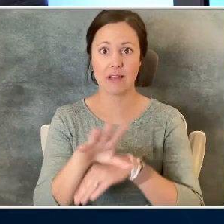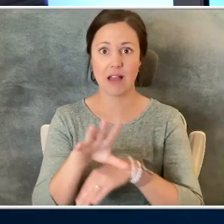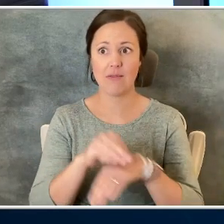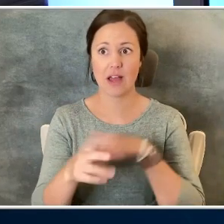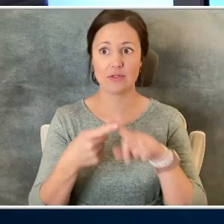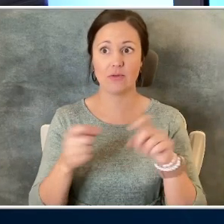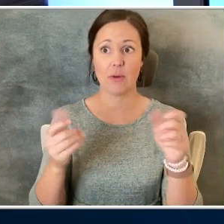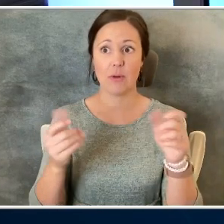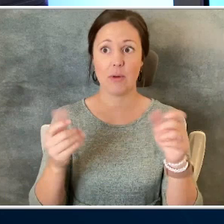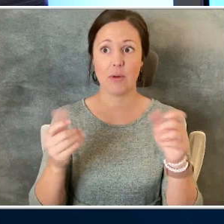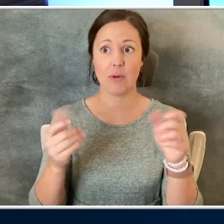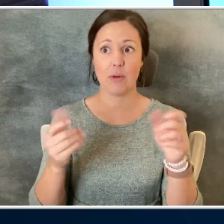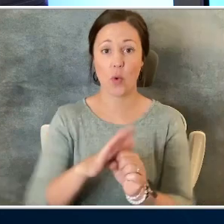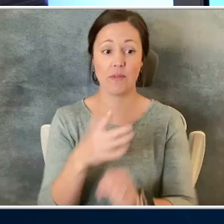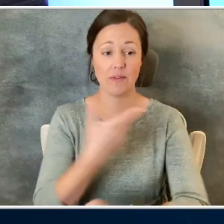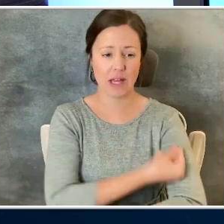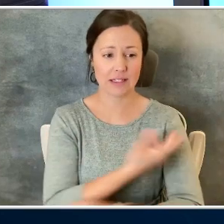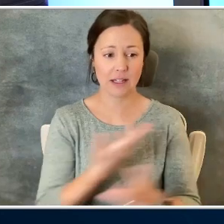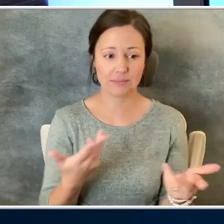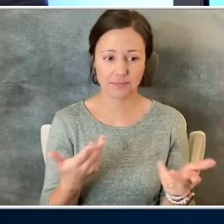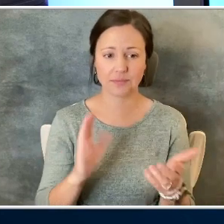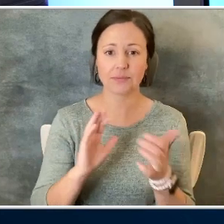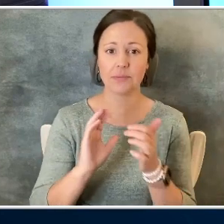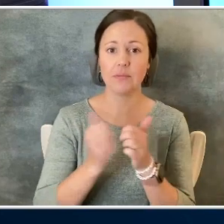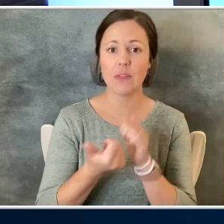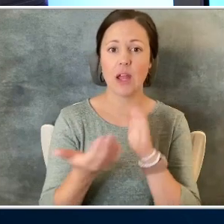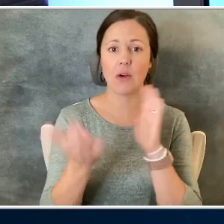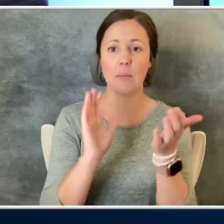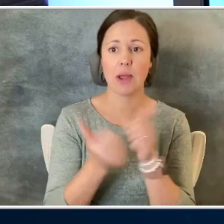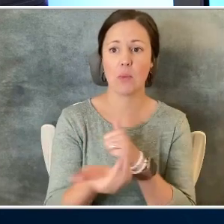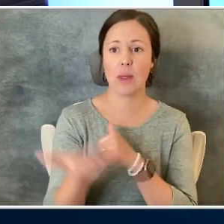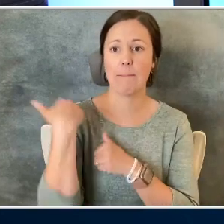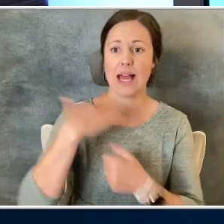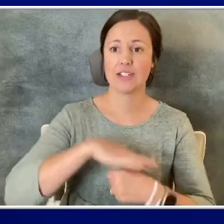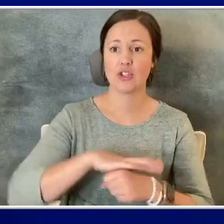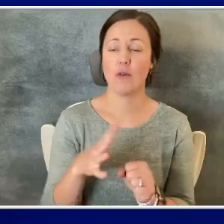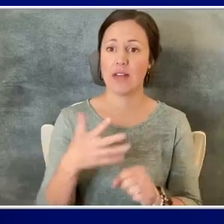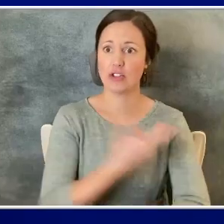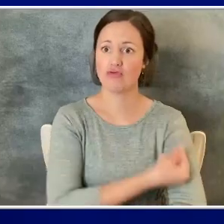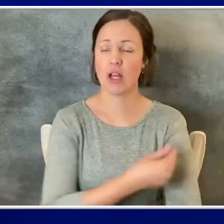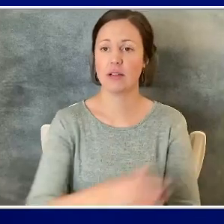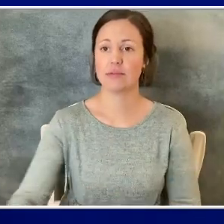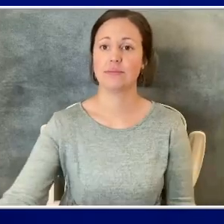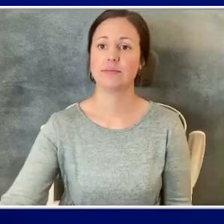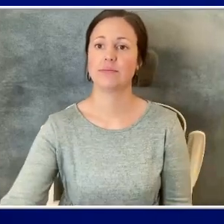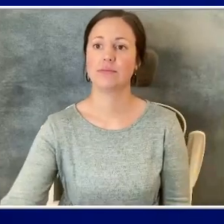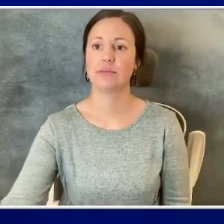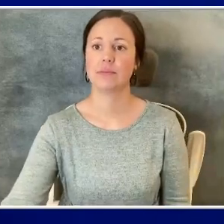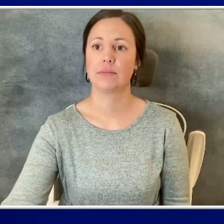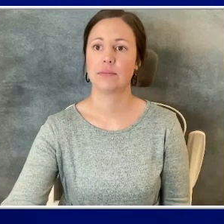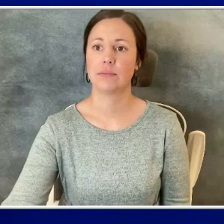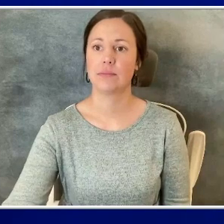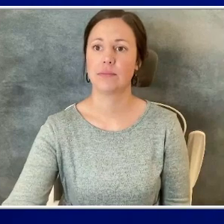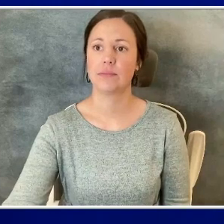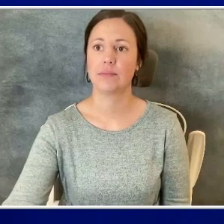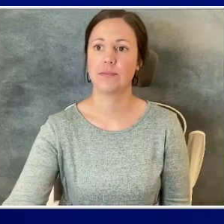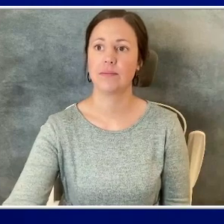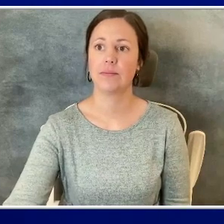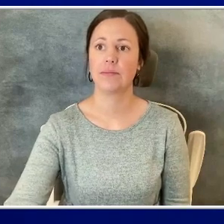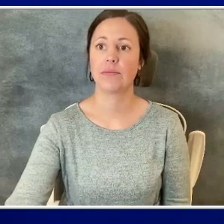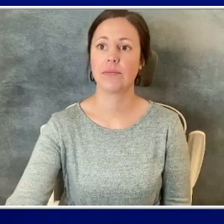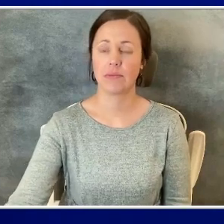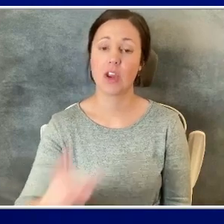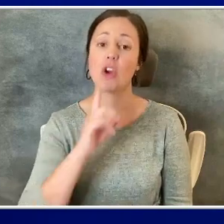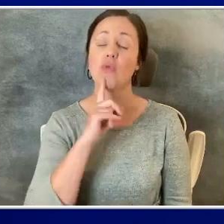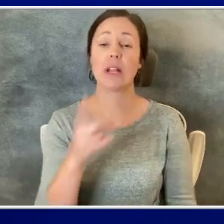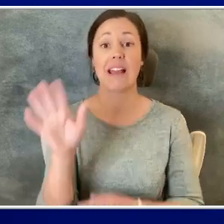side effects compare to past COVID shots? I think it's really about the same, and it is heterogeneous. It is variable. So